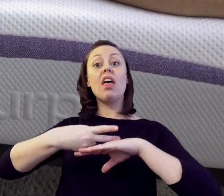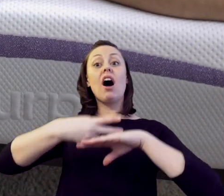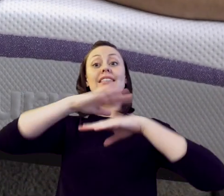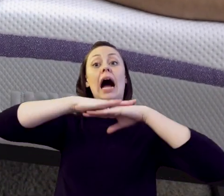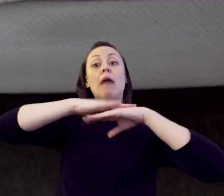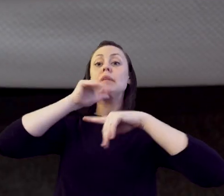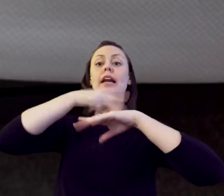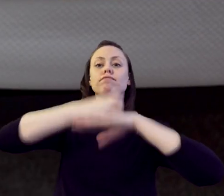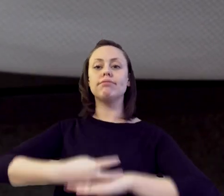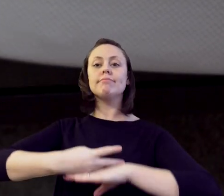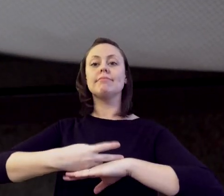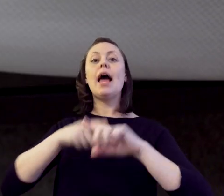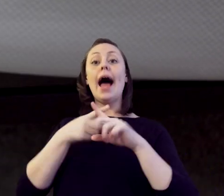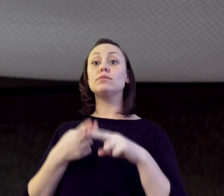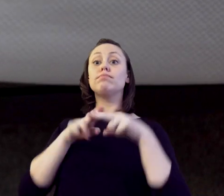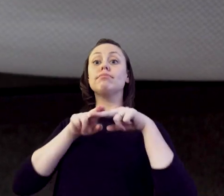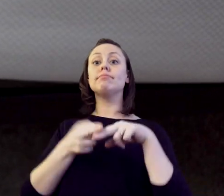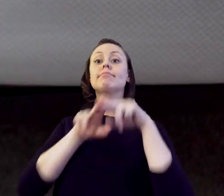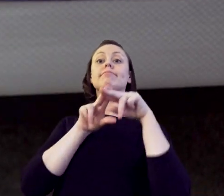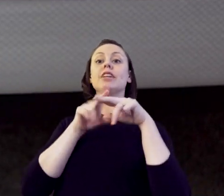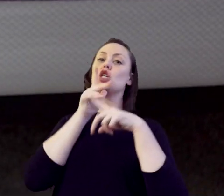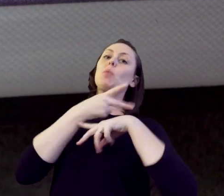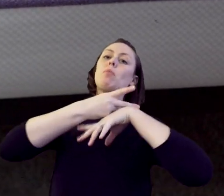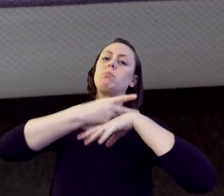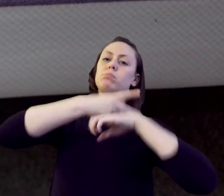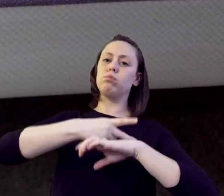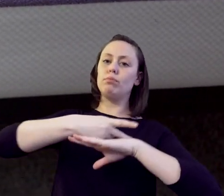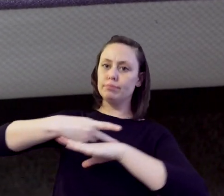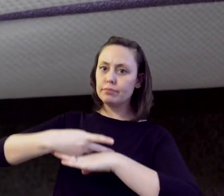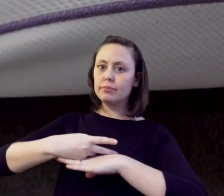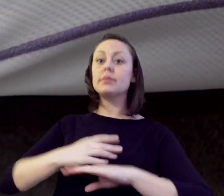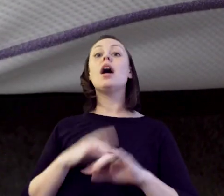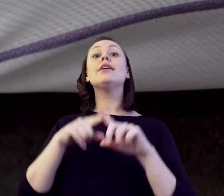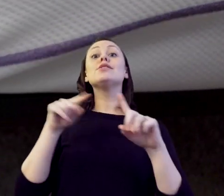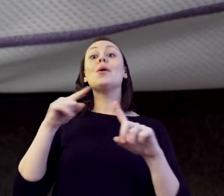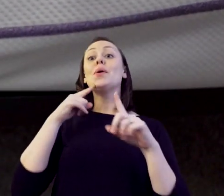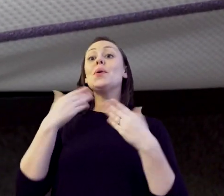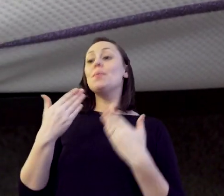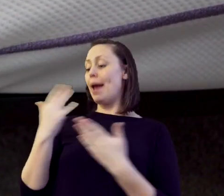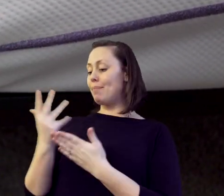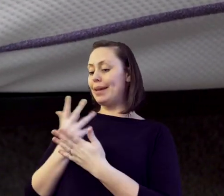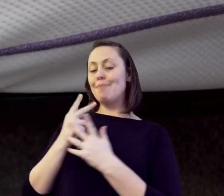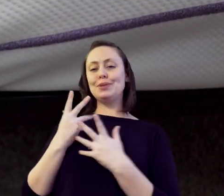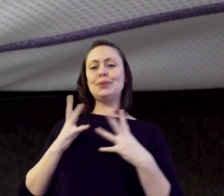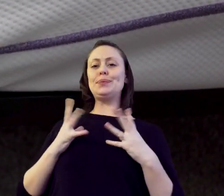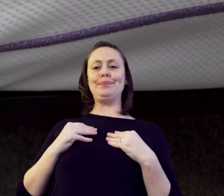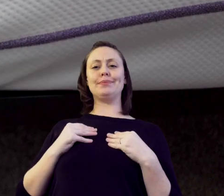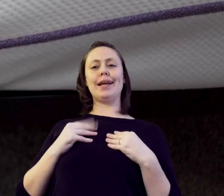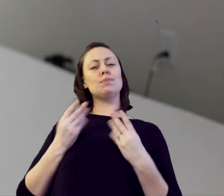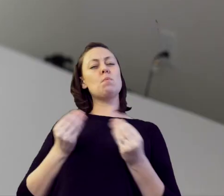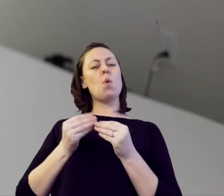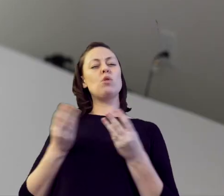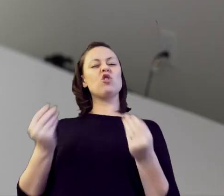sinking into it. As weight increases, you'll sink more into the mattress. So you may perceive that mattress as